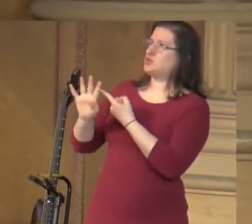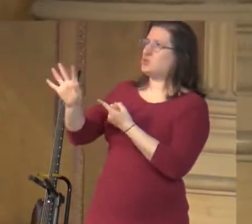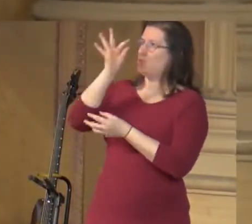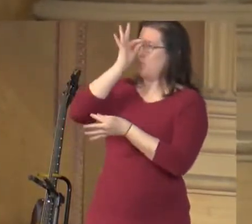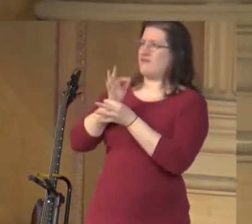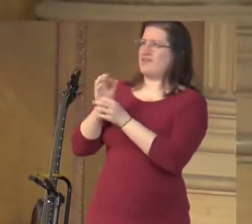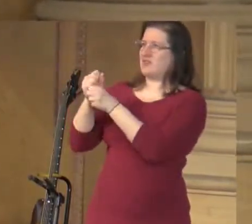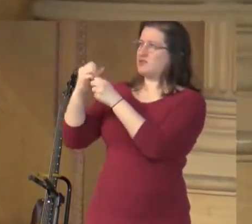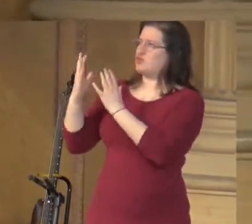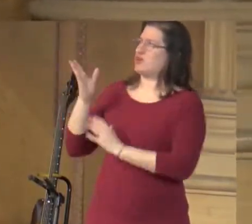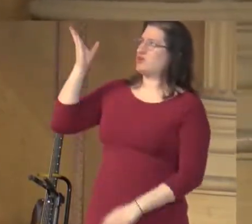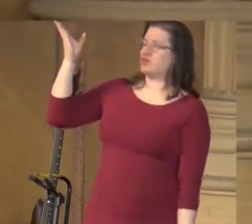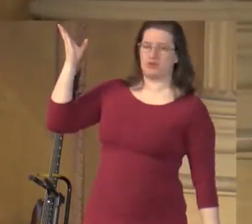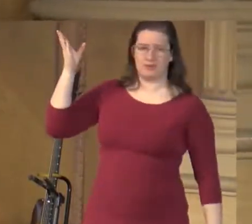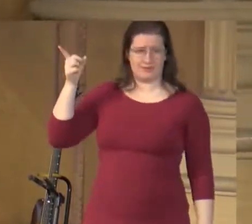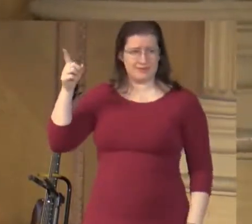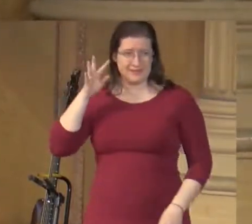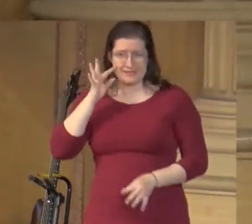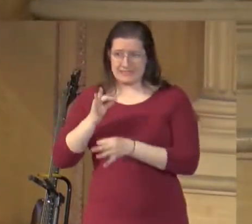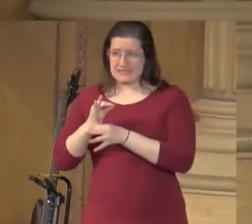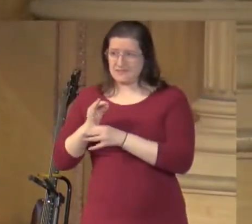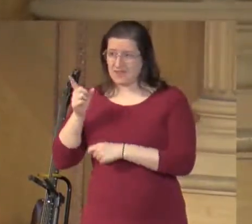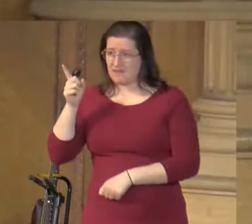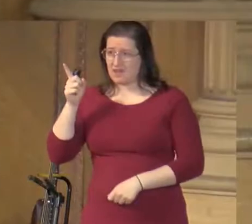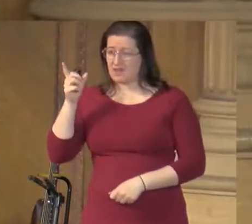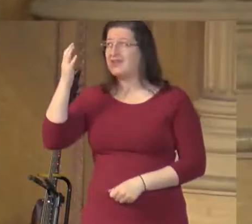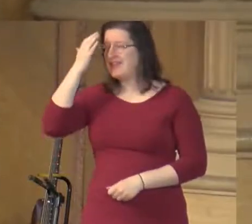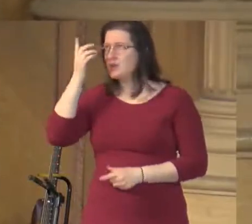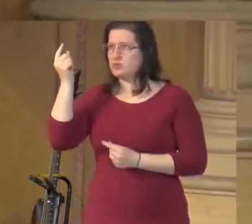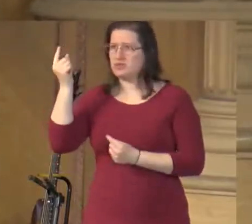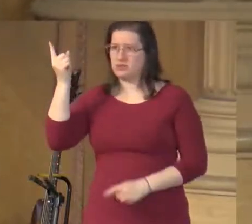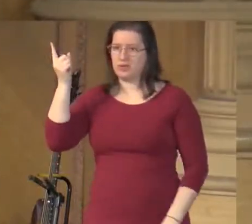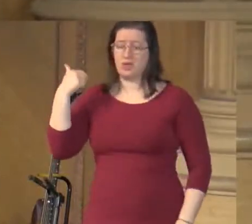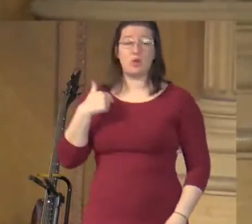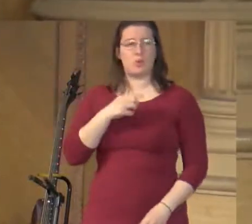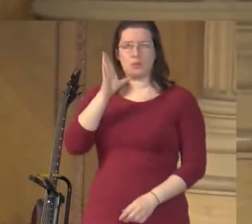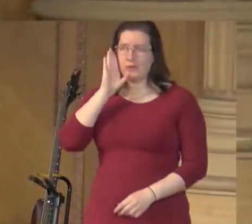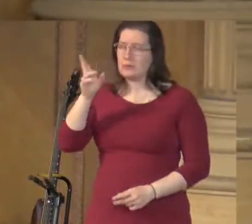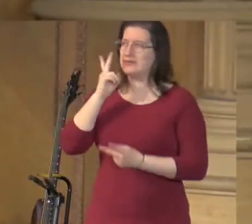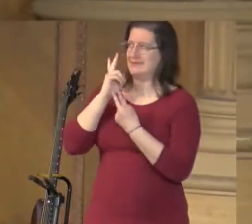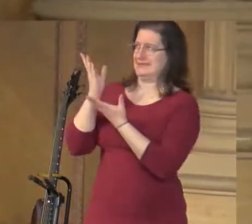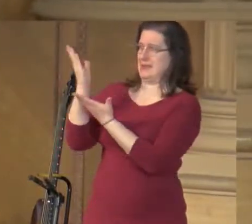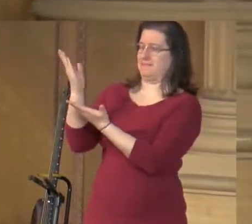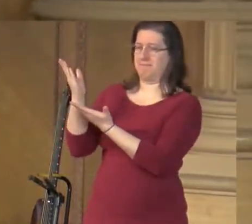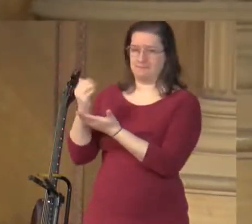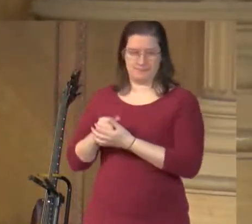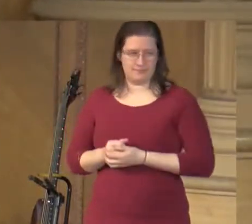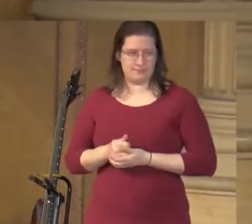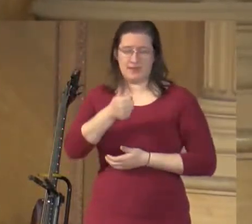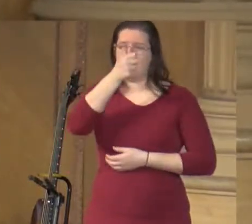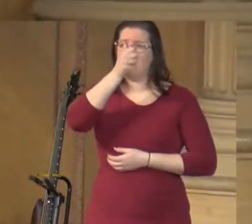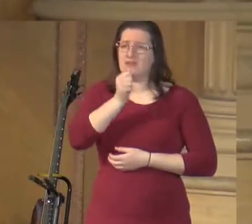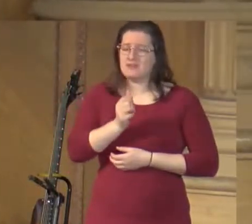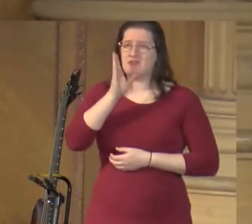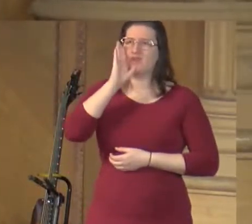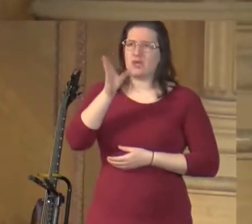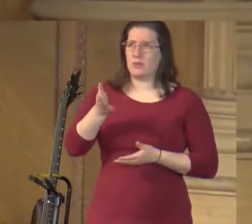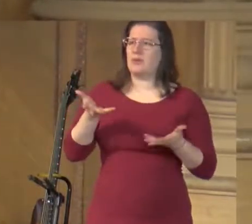he is faithful he does know what he's doing we will see him the suffering will end